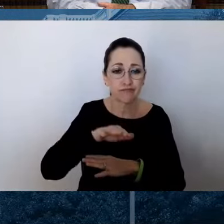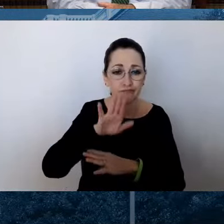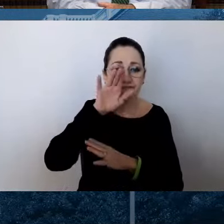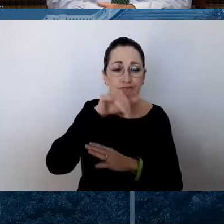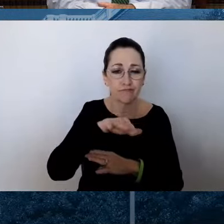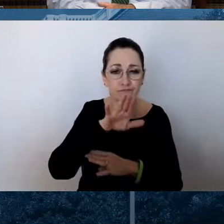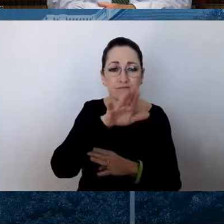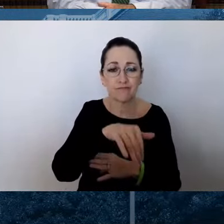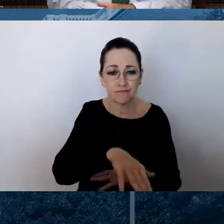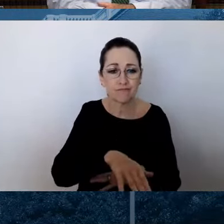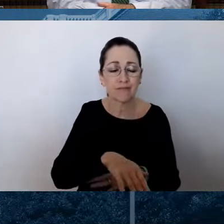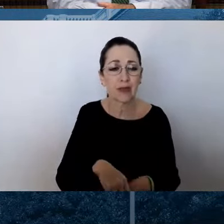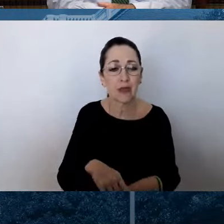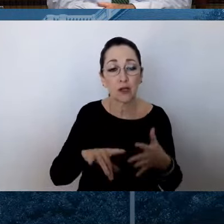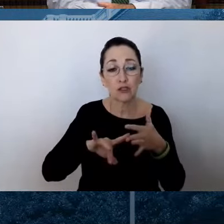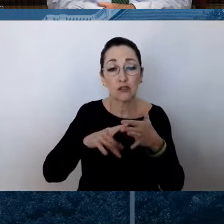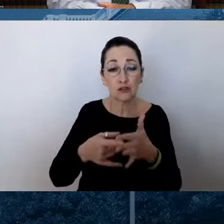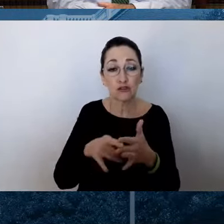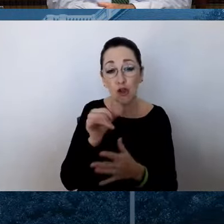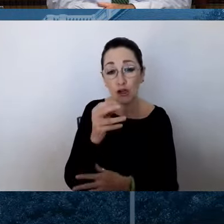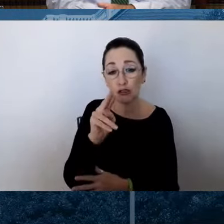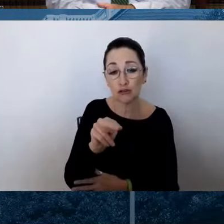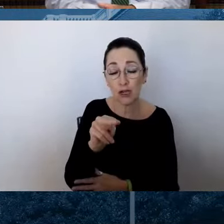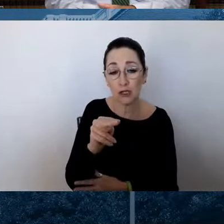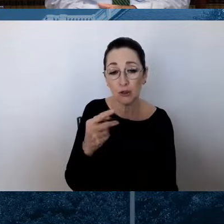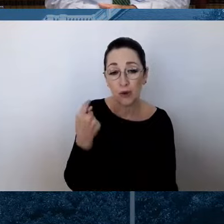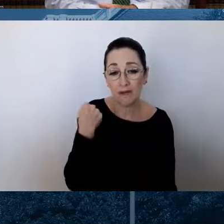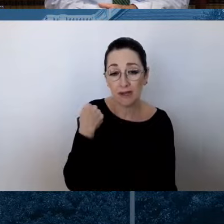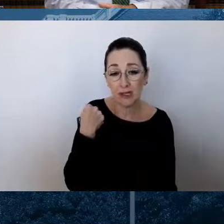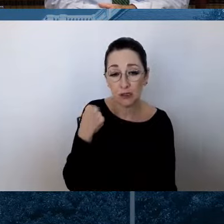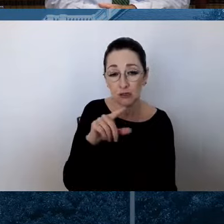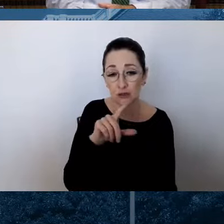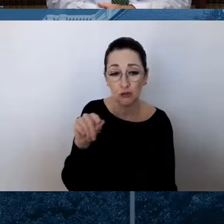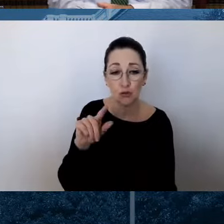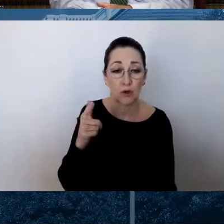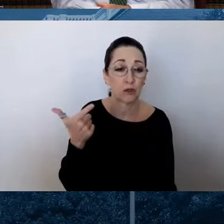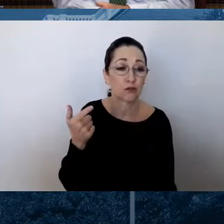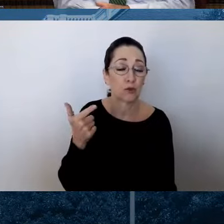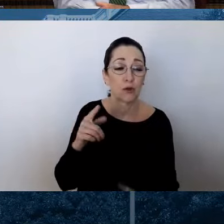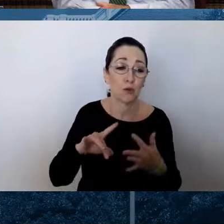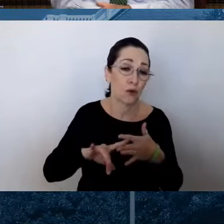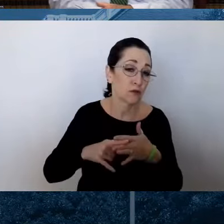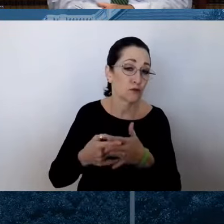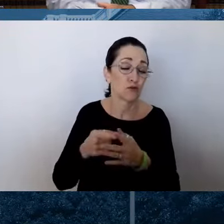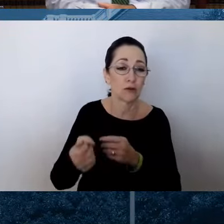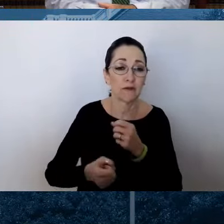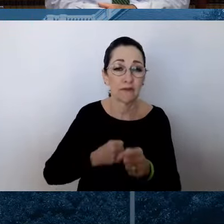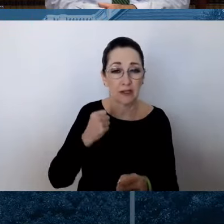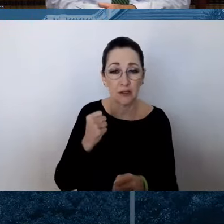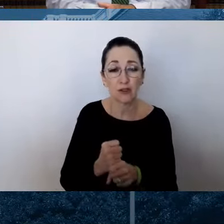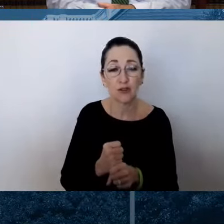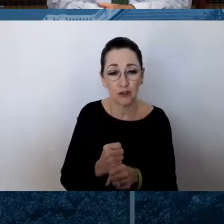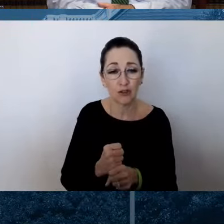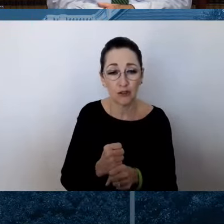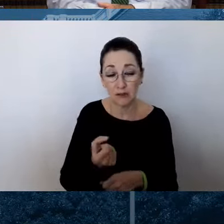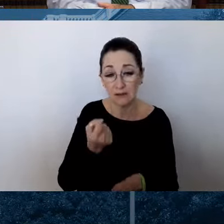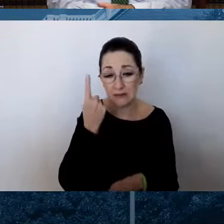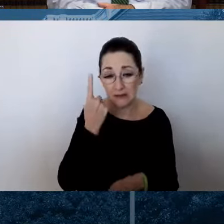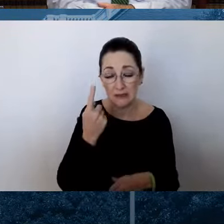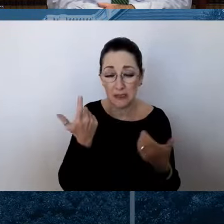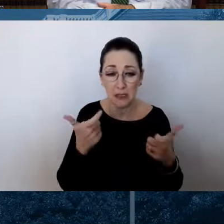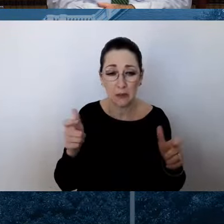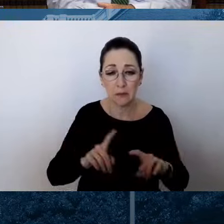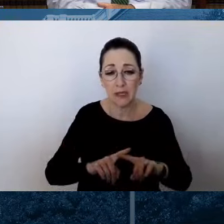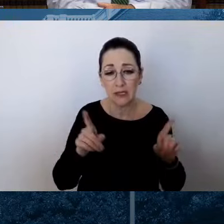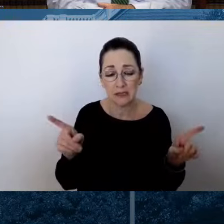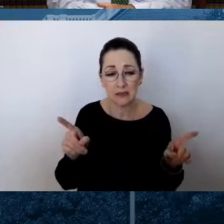January of last year. We hit a peak of 474. But there's a big difference between the 296 today